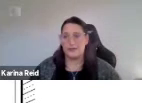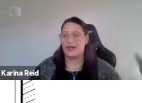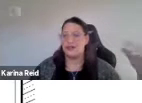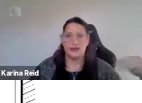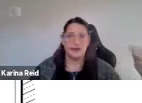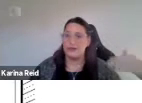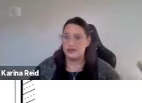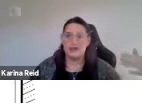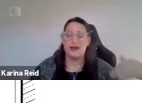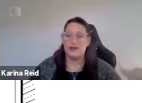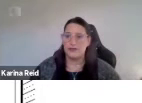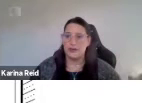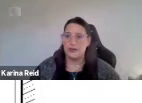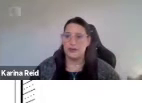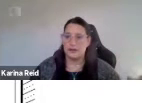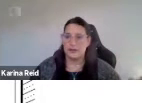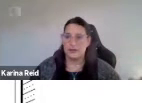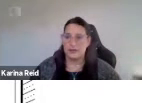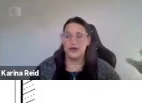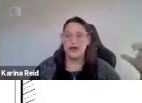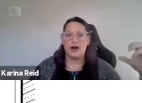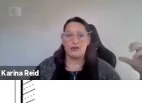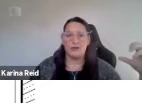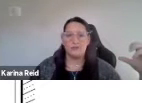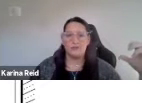in the application, and then you just have a few things left to do.